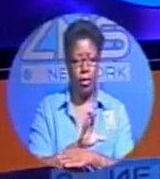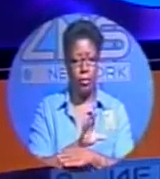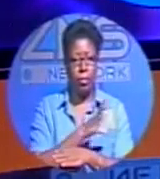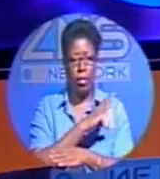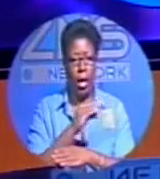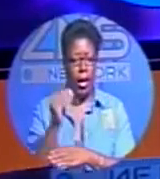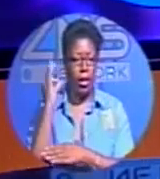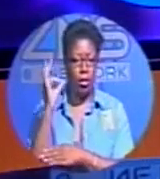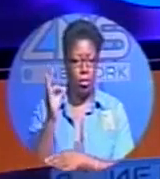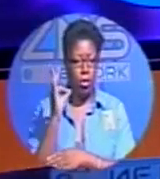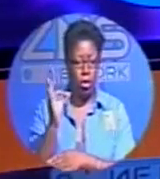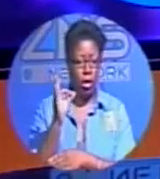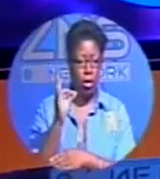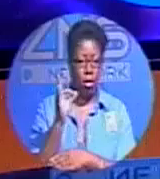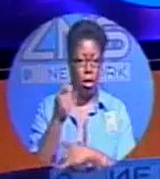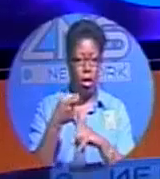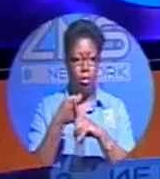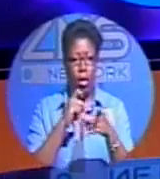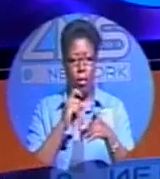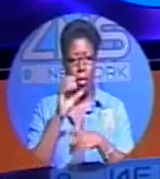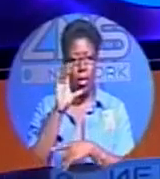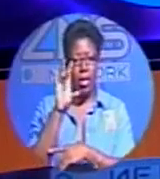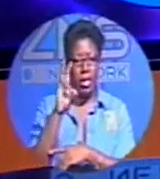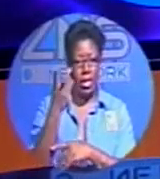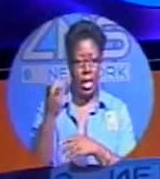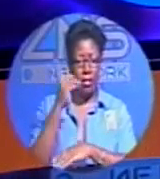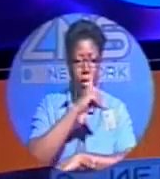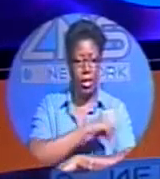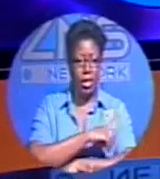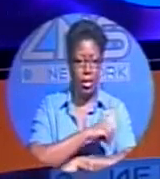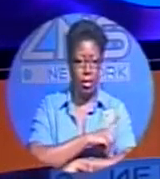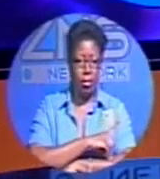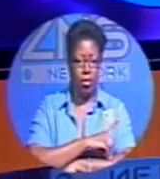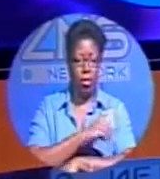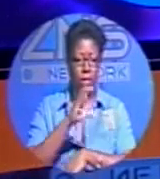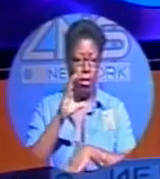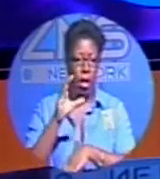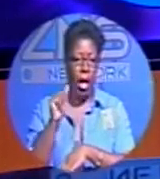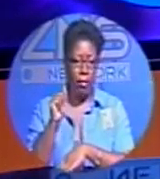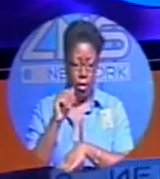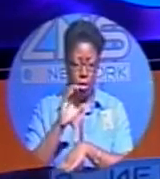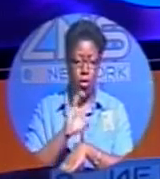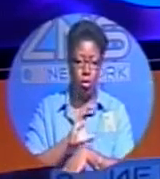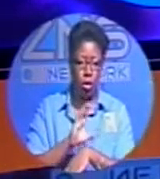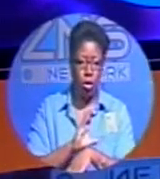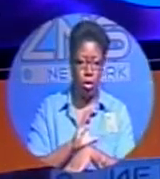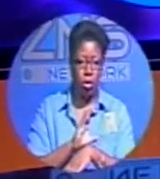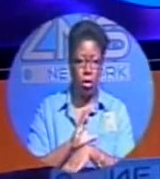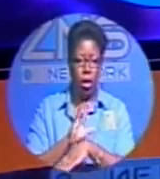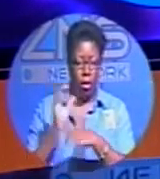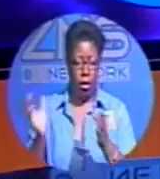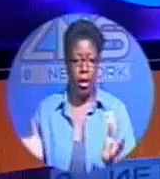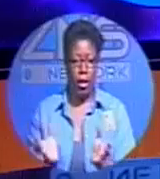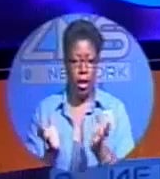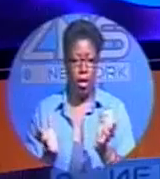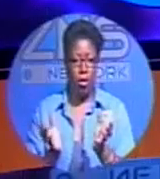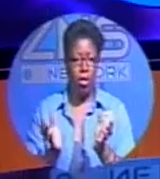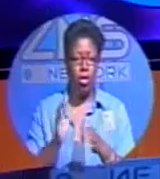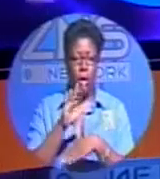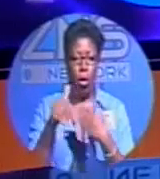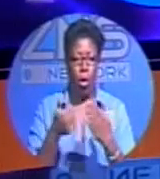the Seventh-day Adventist Church. Reverend Gloria Ferguson of the Bahamas Christian Council encourages all Bahamians to